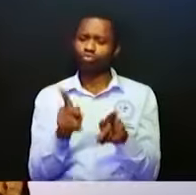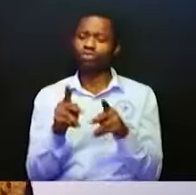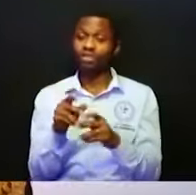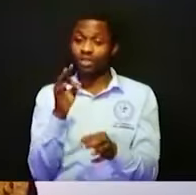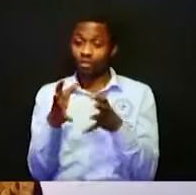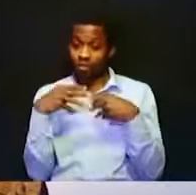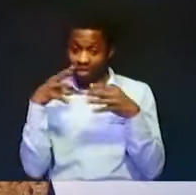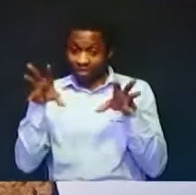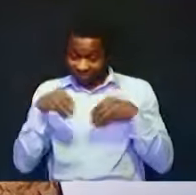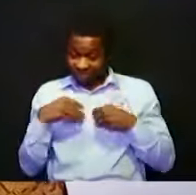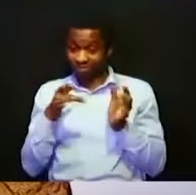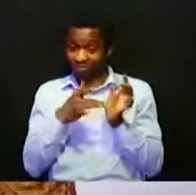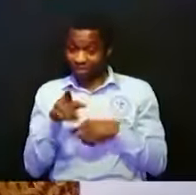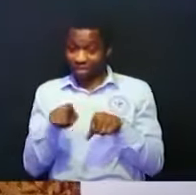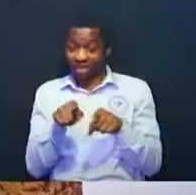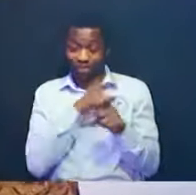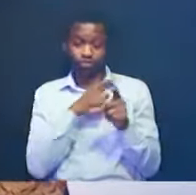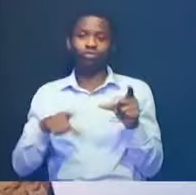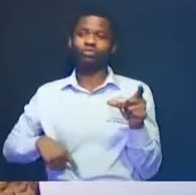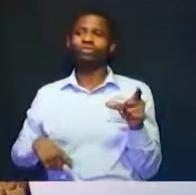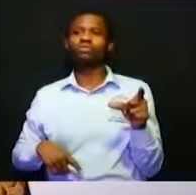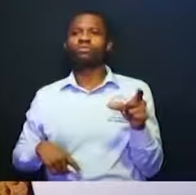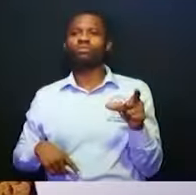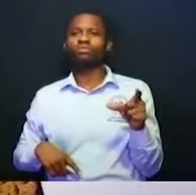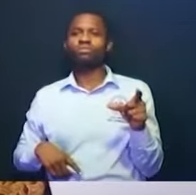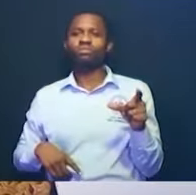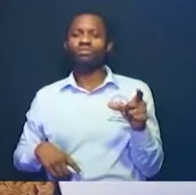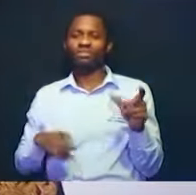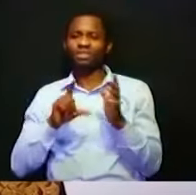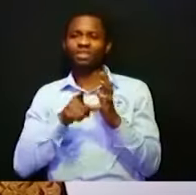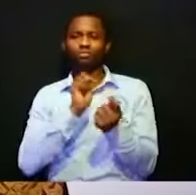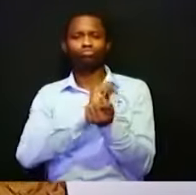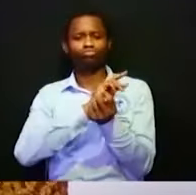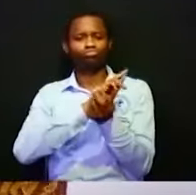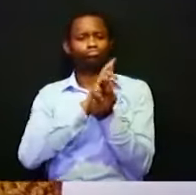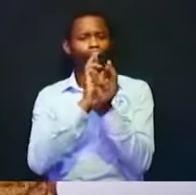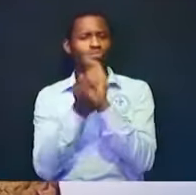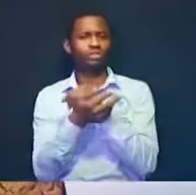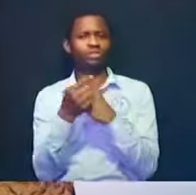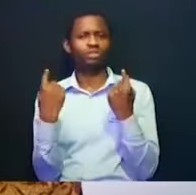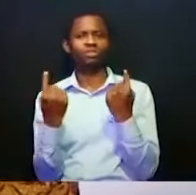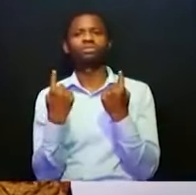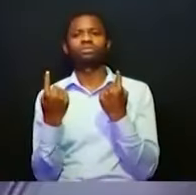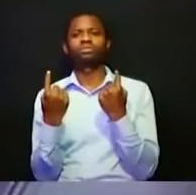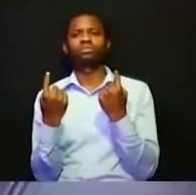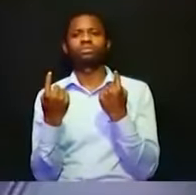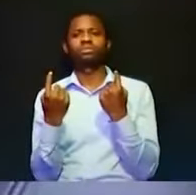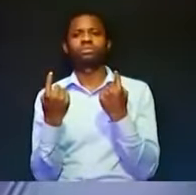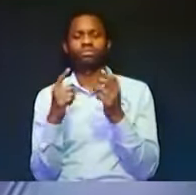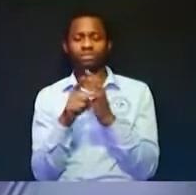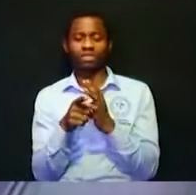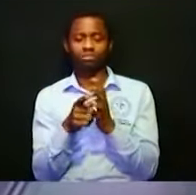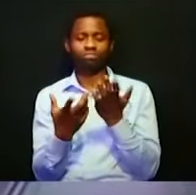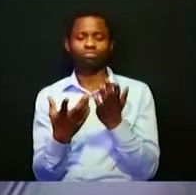him as Lord. Na se wo pese wo fa ne se wura. And please repent of your sin. Omodia sakra wa dwune firi wo bone ho. And repeat